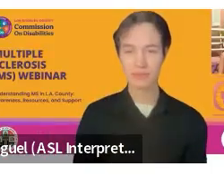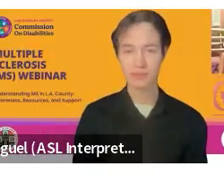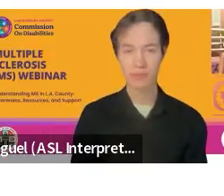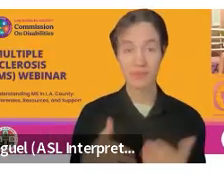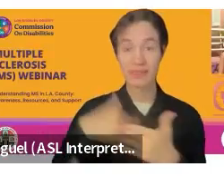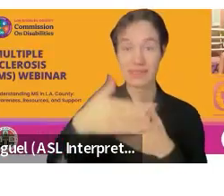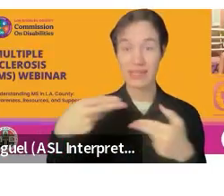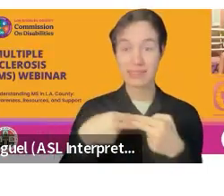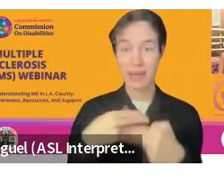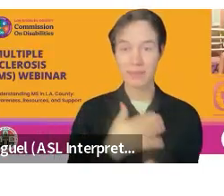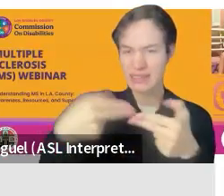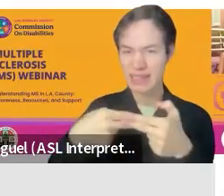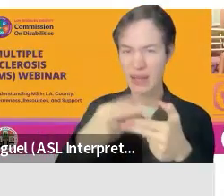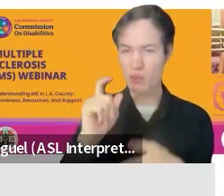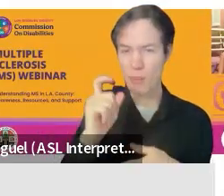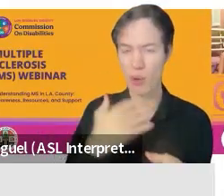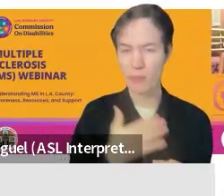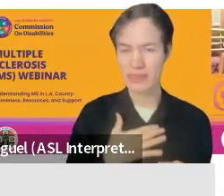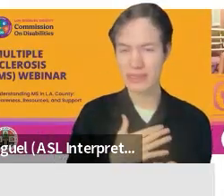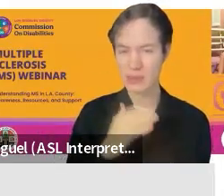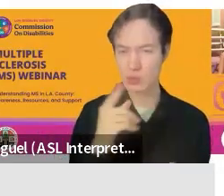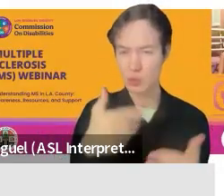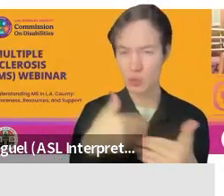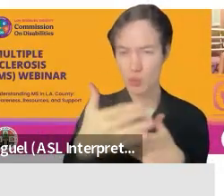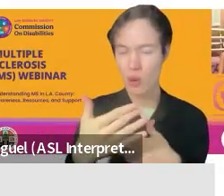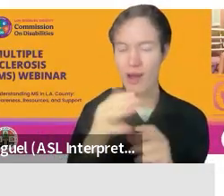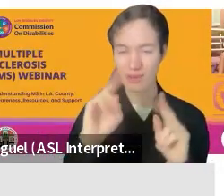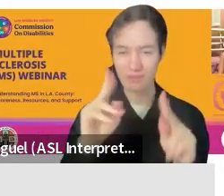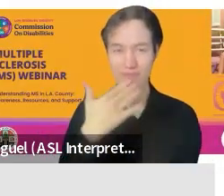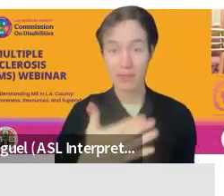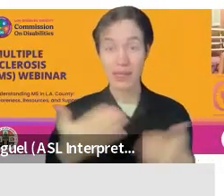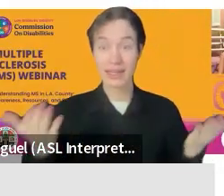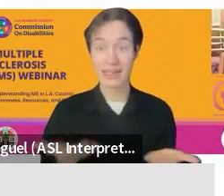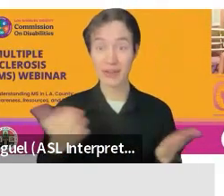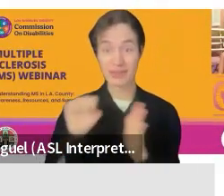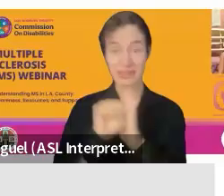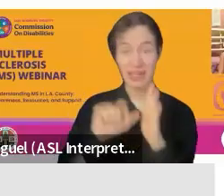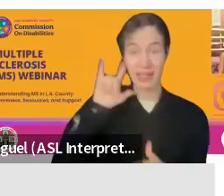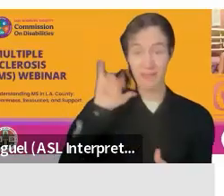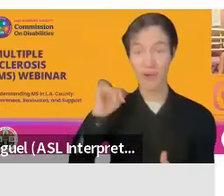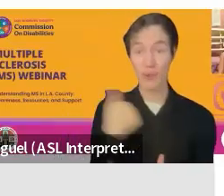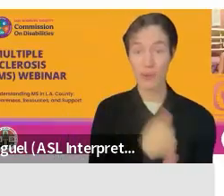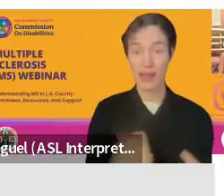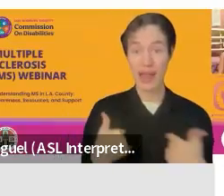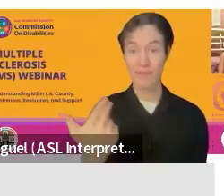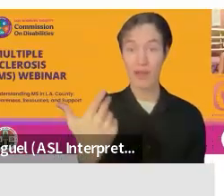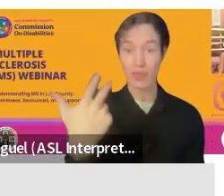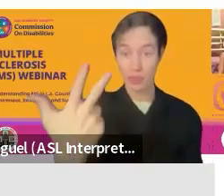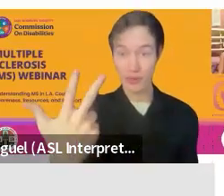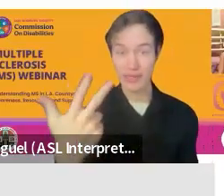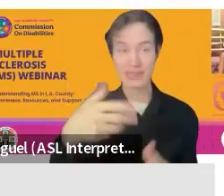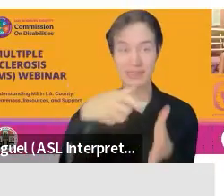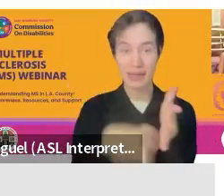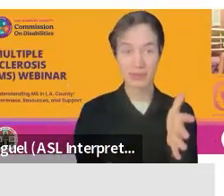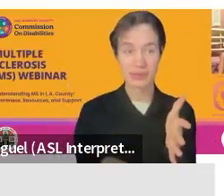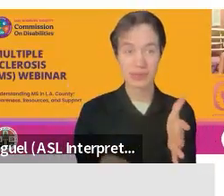Next slide, please. Thank you. Here in California, we have 3 chapters, and we are the Southern California